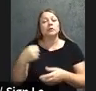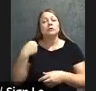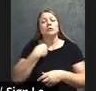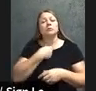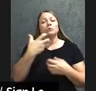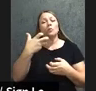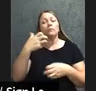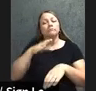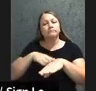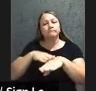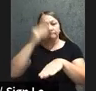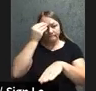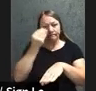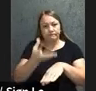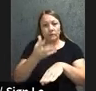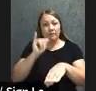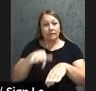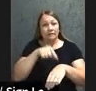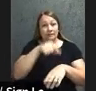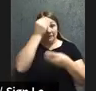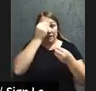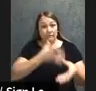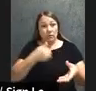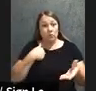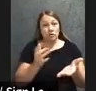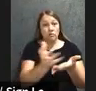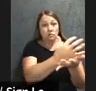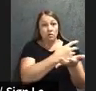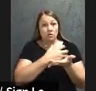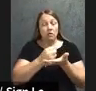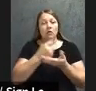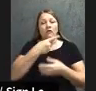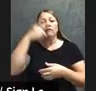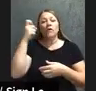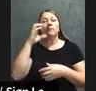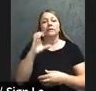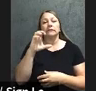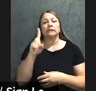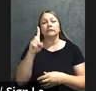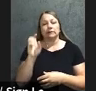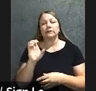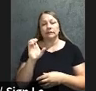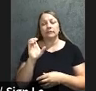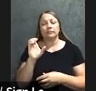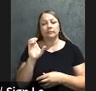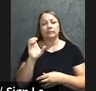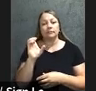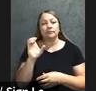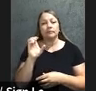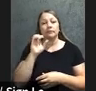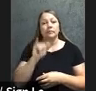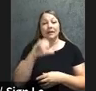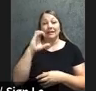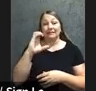know that the information we're providing today, for the most part, is coming from the CDC. The CDC is